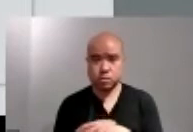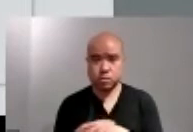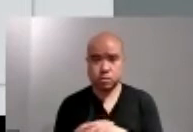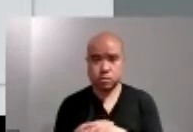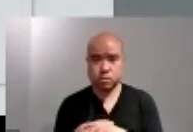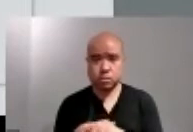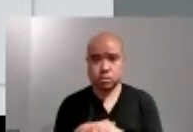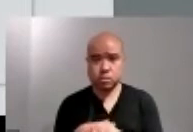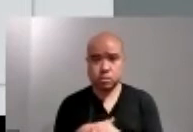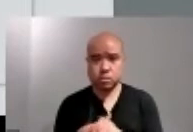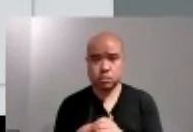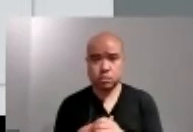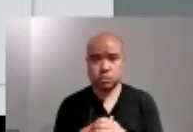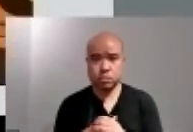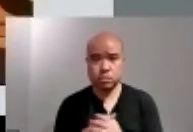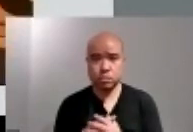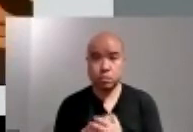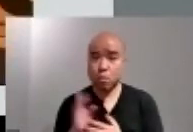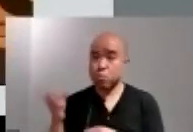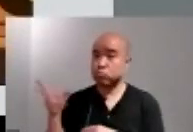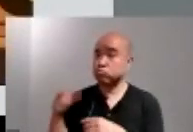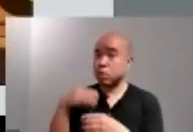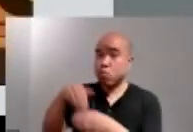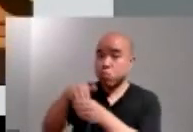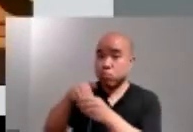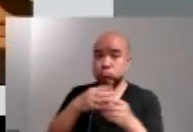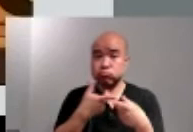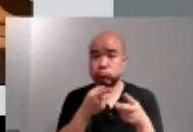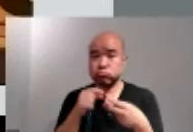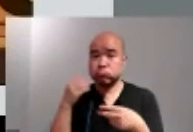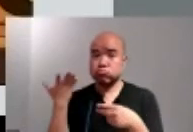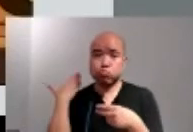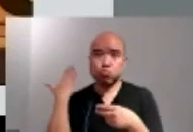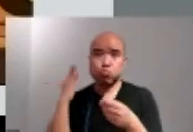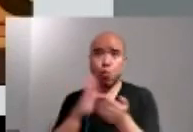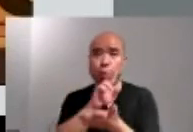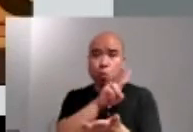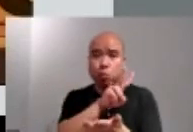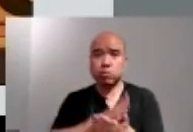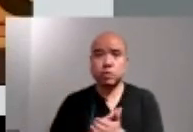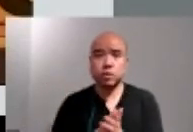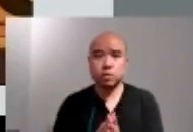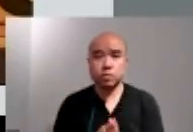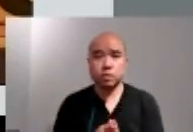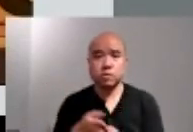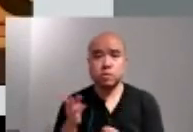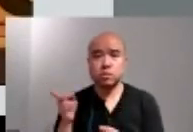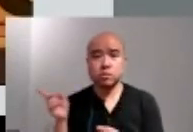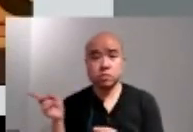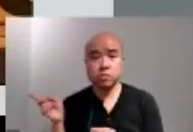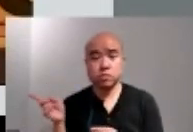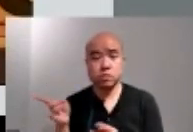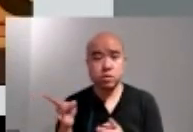2019 to this year. So one of them is the name of the company's build. They are